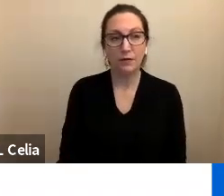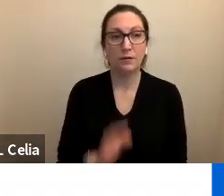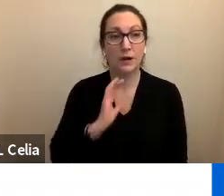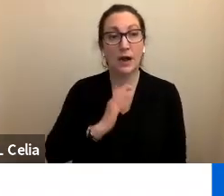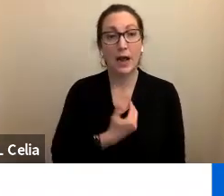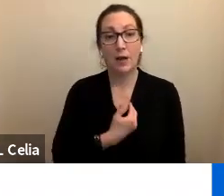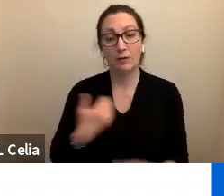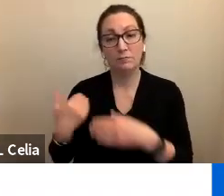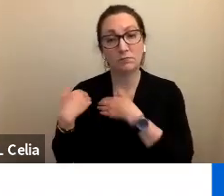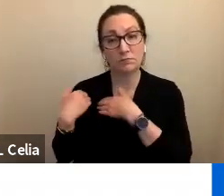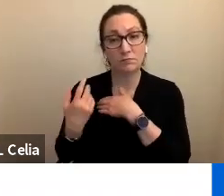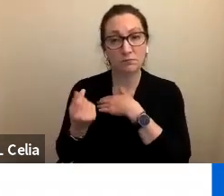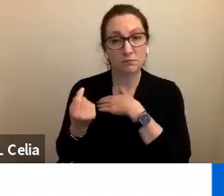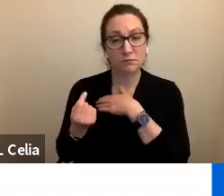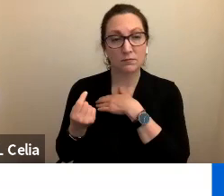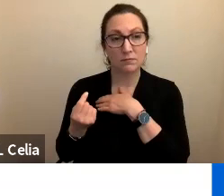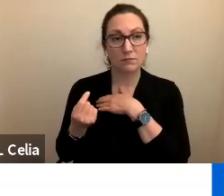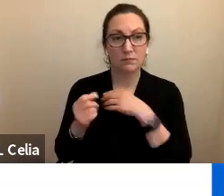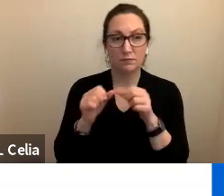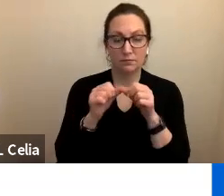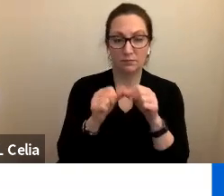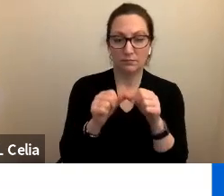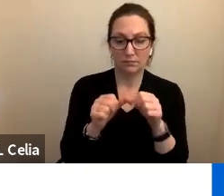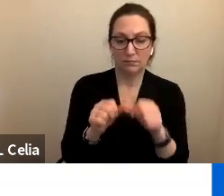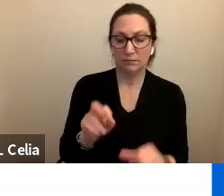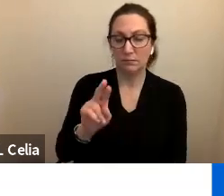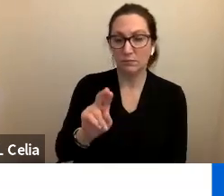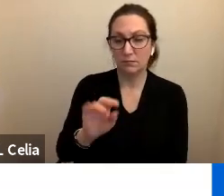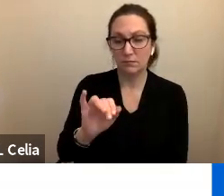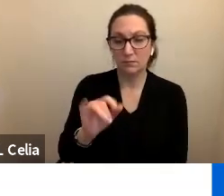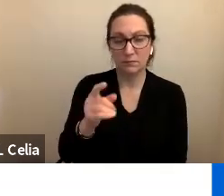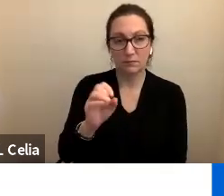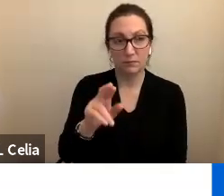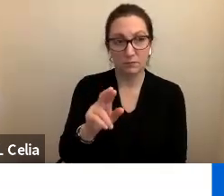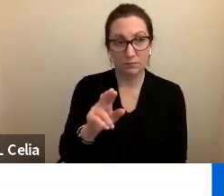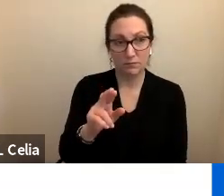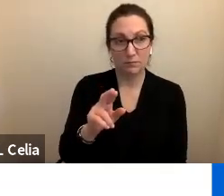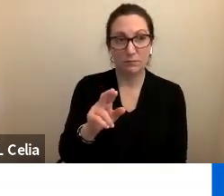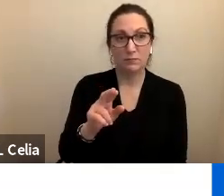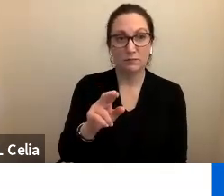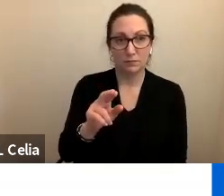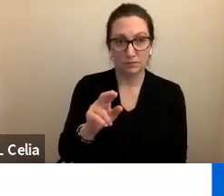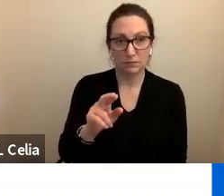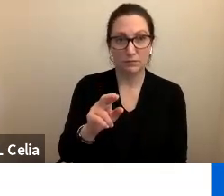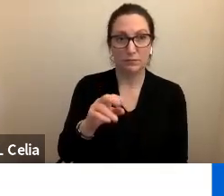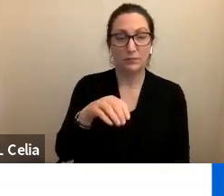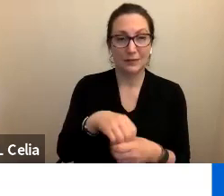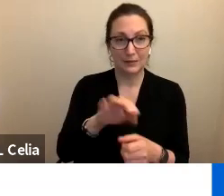task is to maintain rigor in the proposed